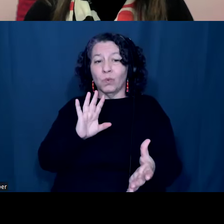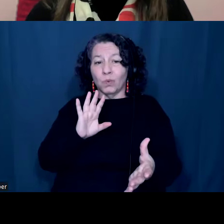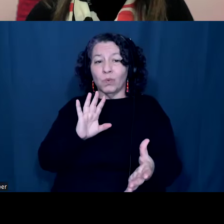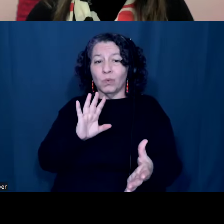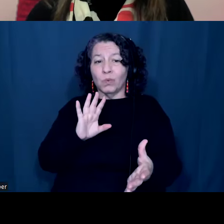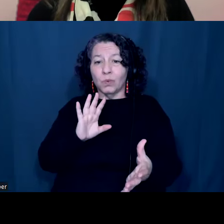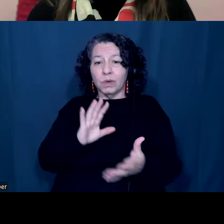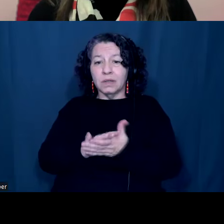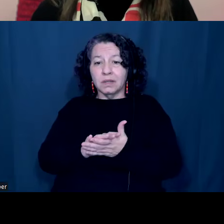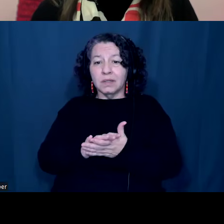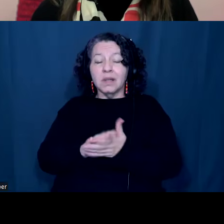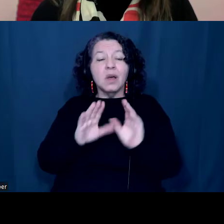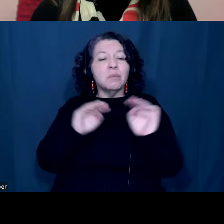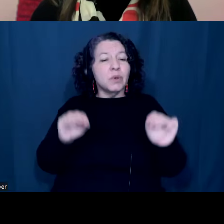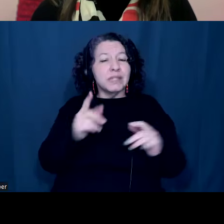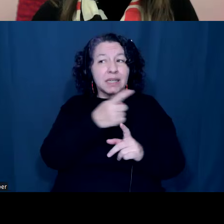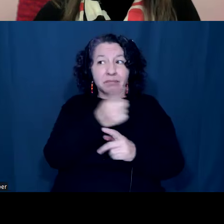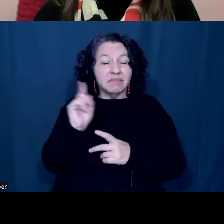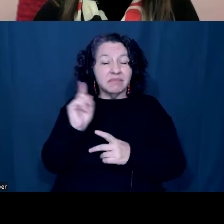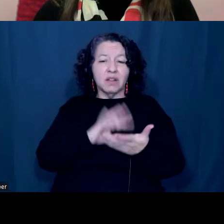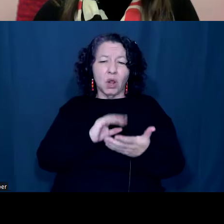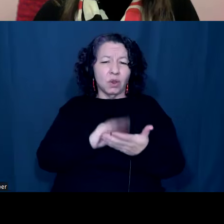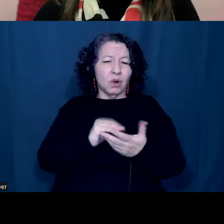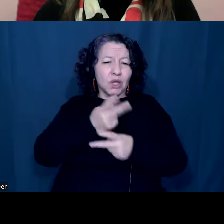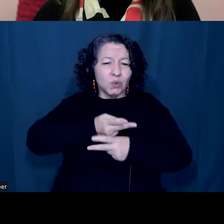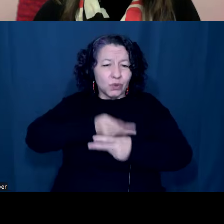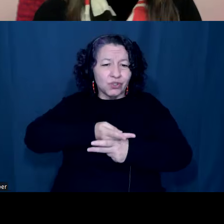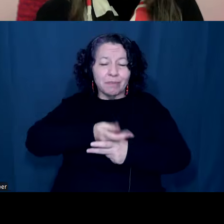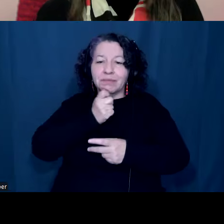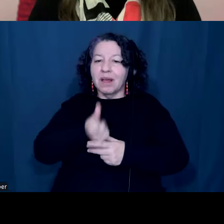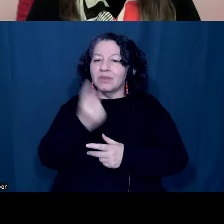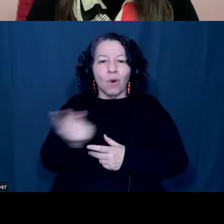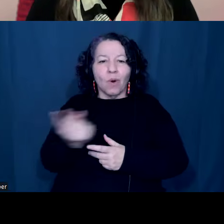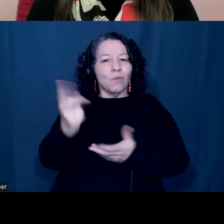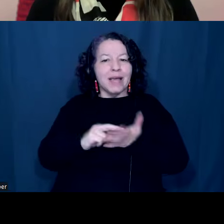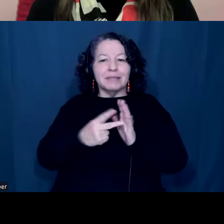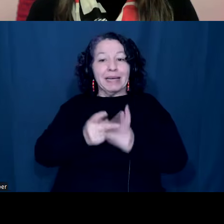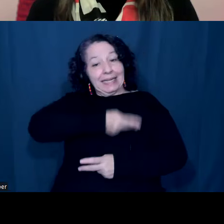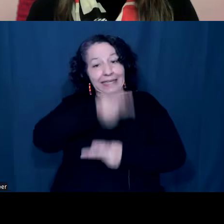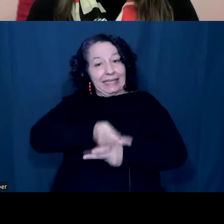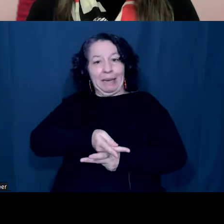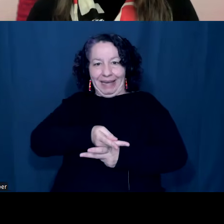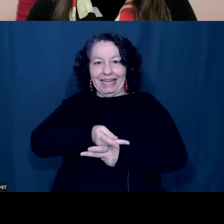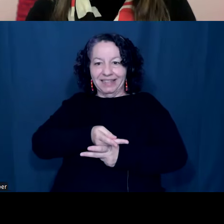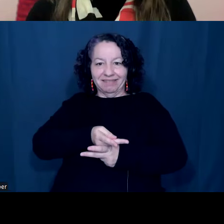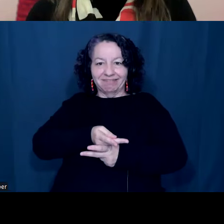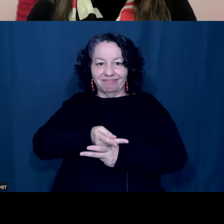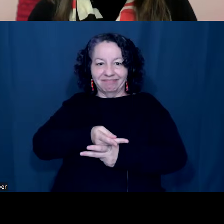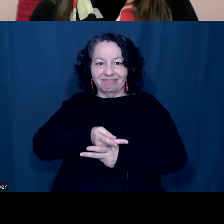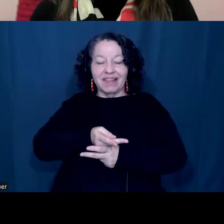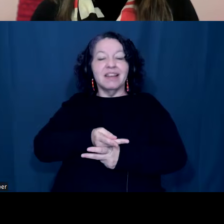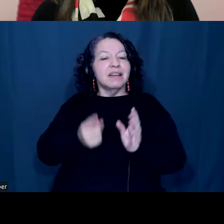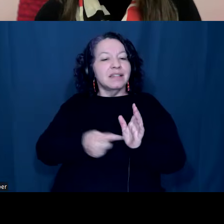Museums are learning that stewardship does not always mean keeping. Sometimes